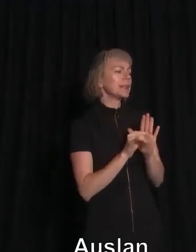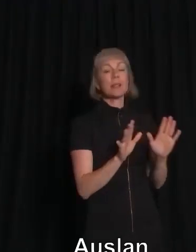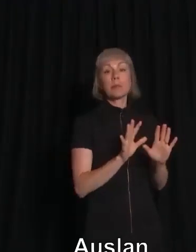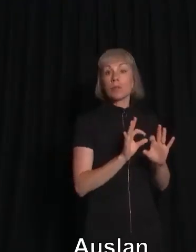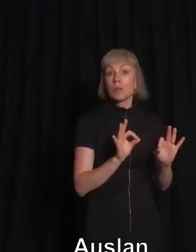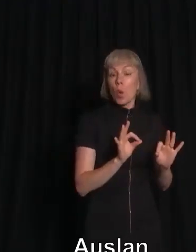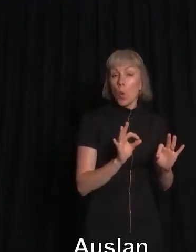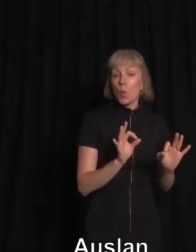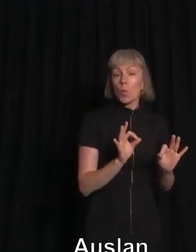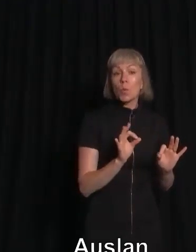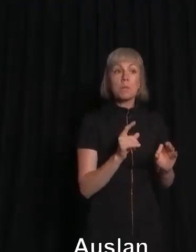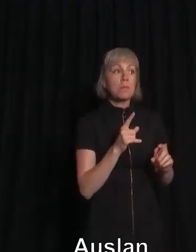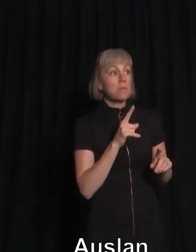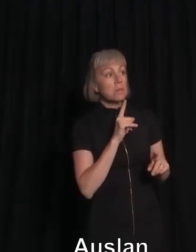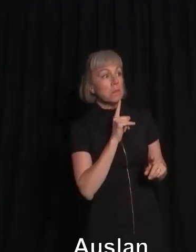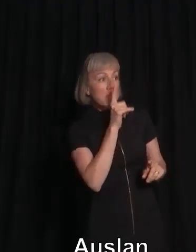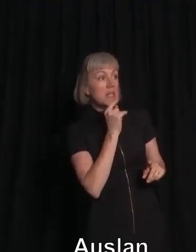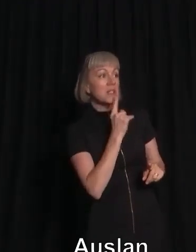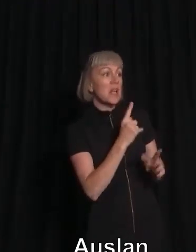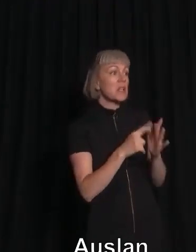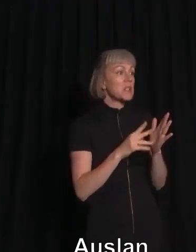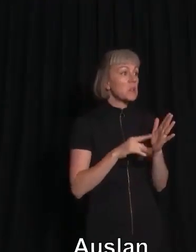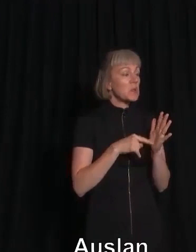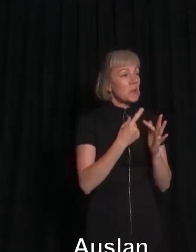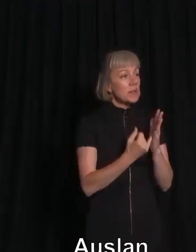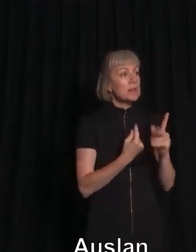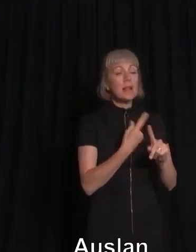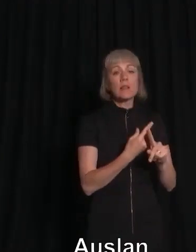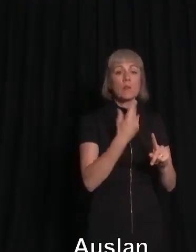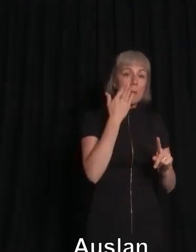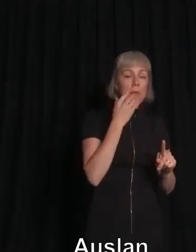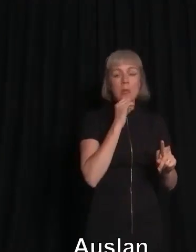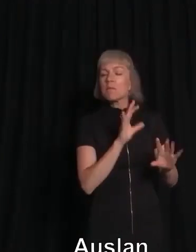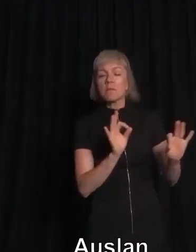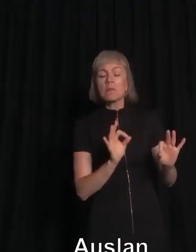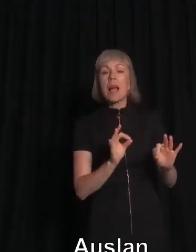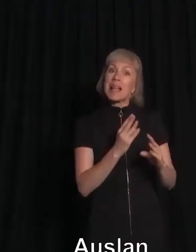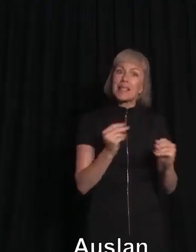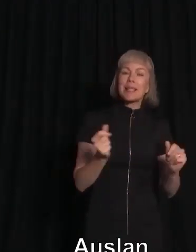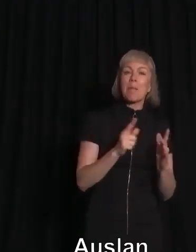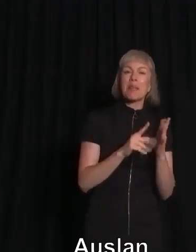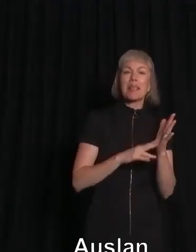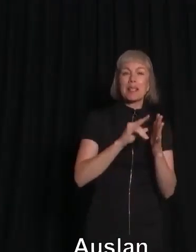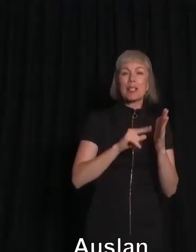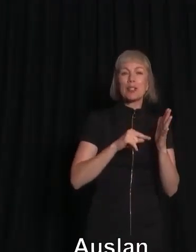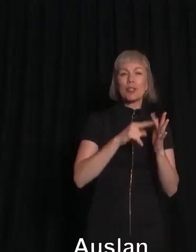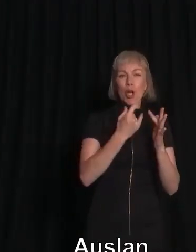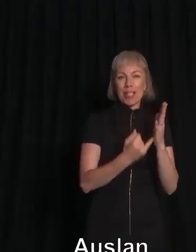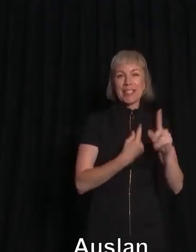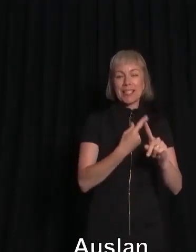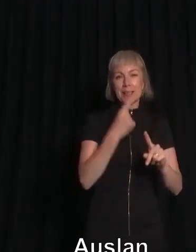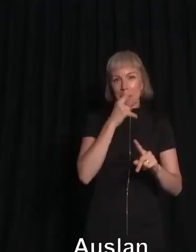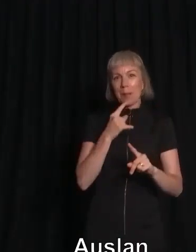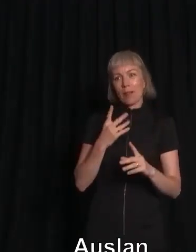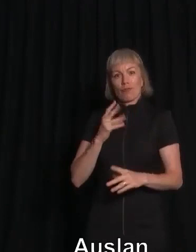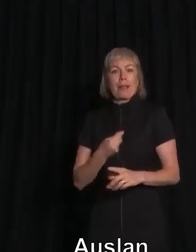well, intersex women, intersex men, men or women. And there are as well intersex people who are trans, but usually it's not an identity. For trans people, that is